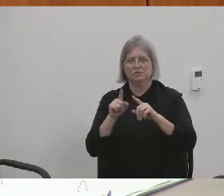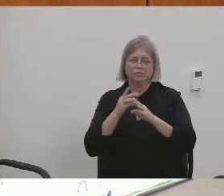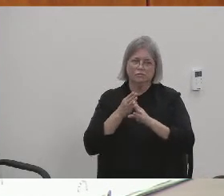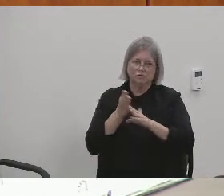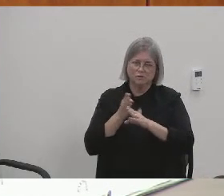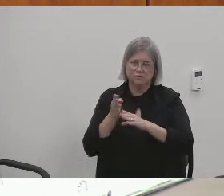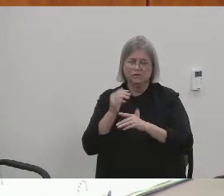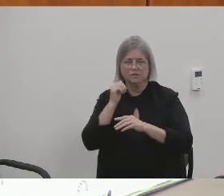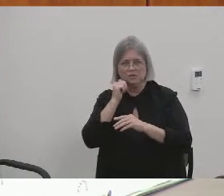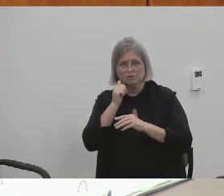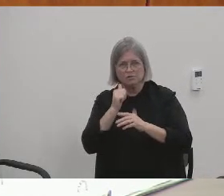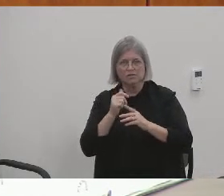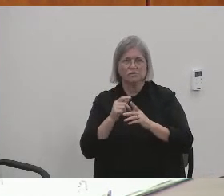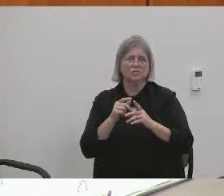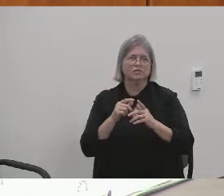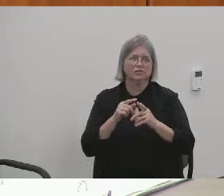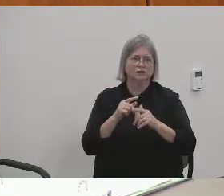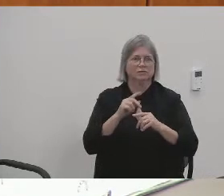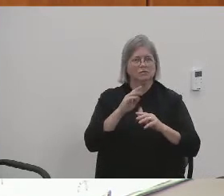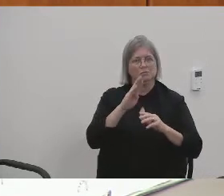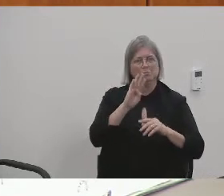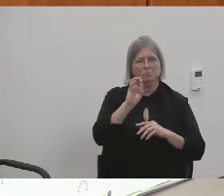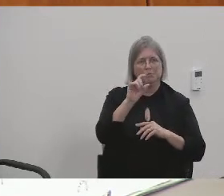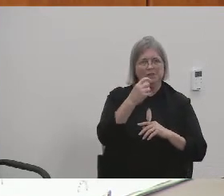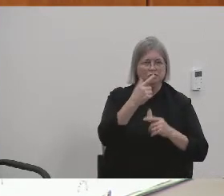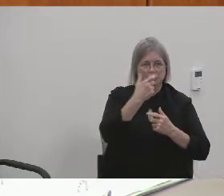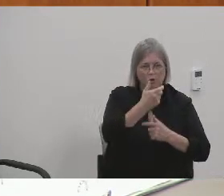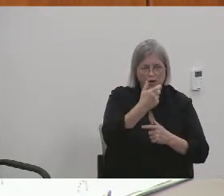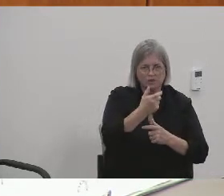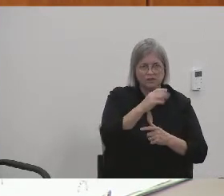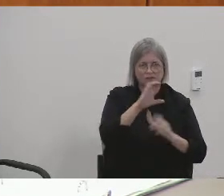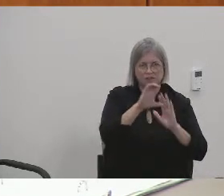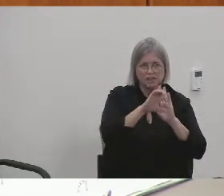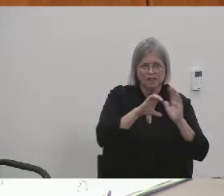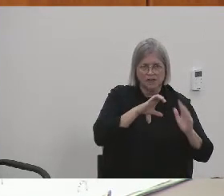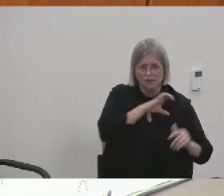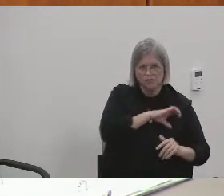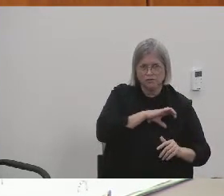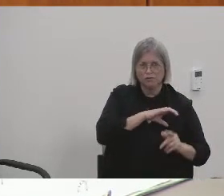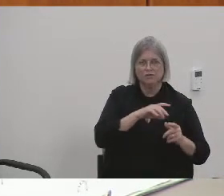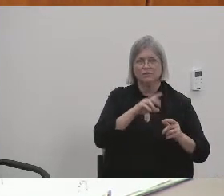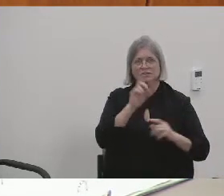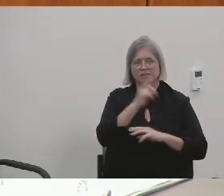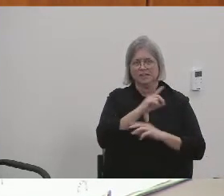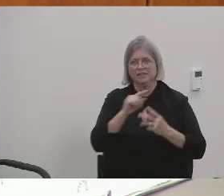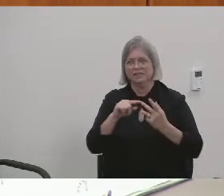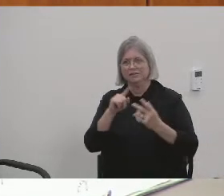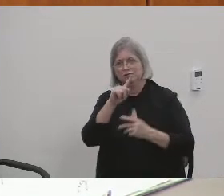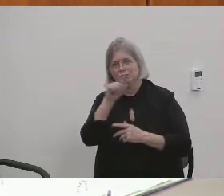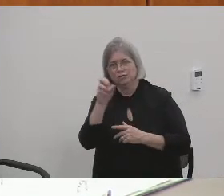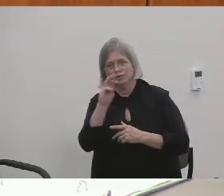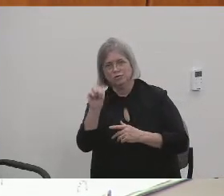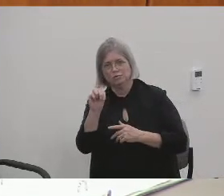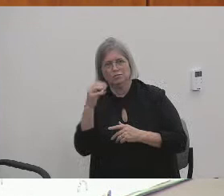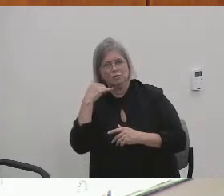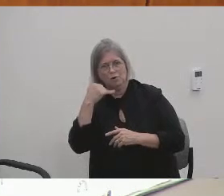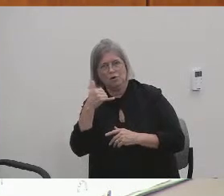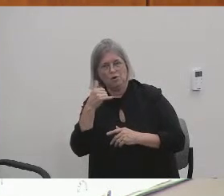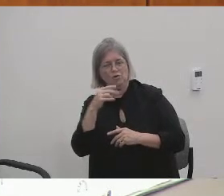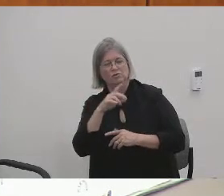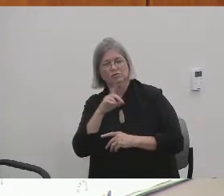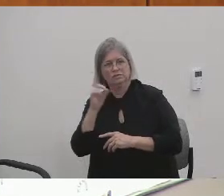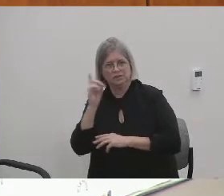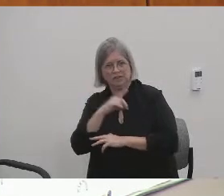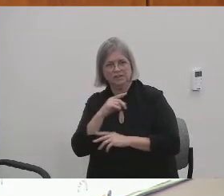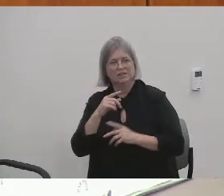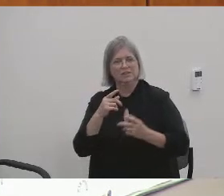as binge-watching character day and Zoom call day. The pep rally that would have typically occurred in the gym during